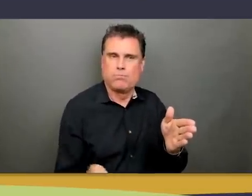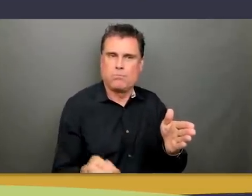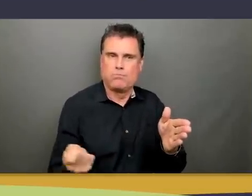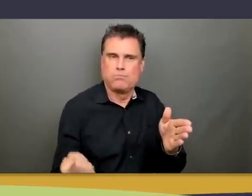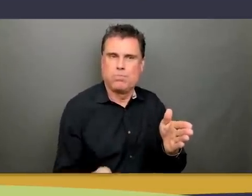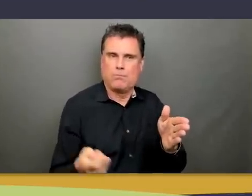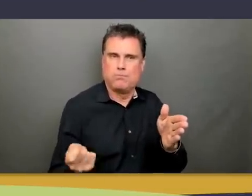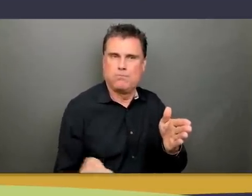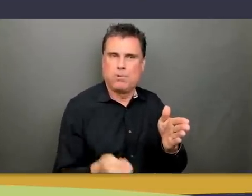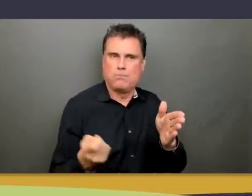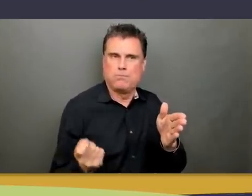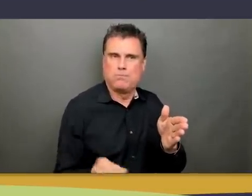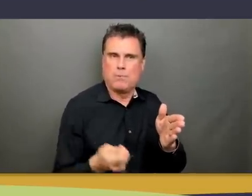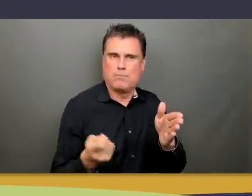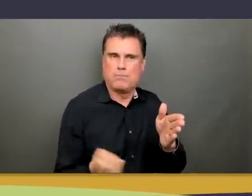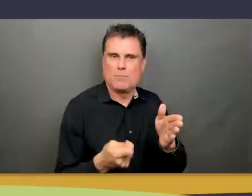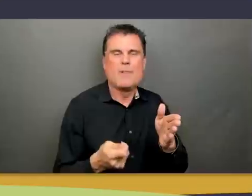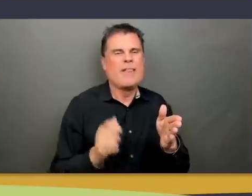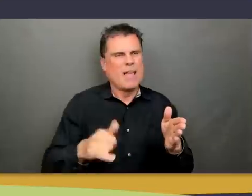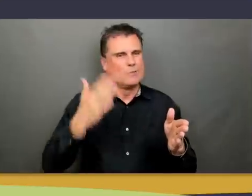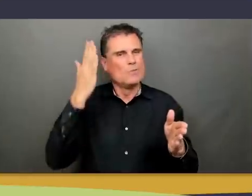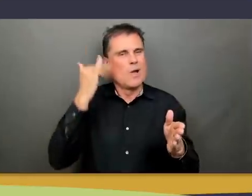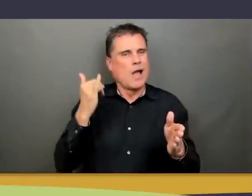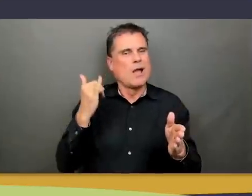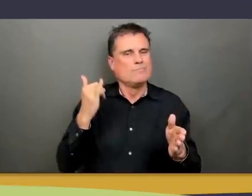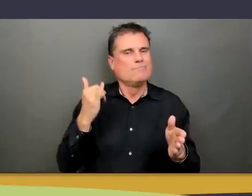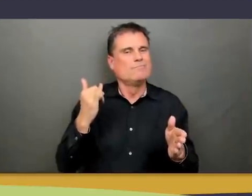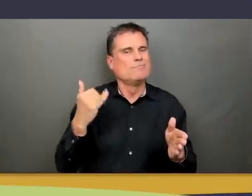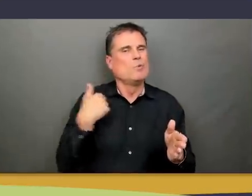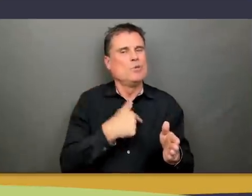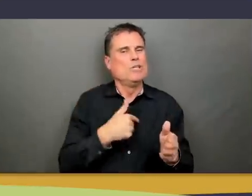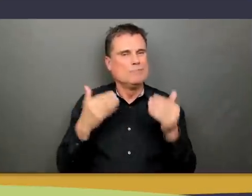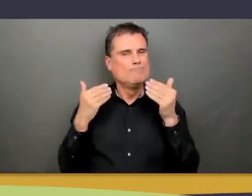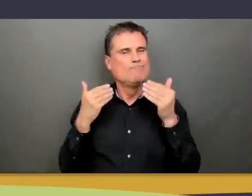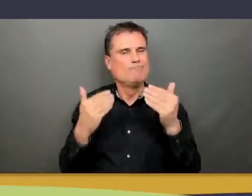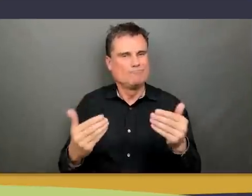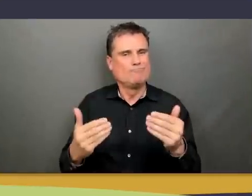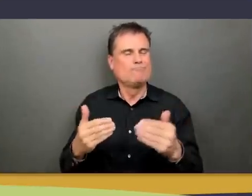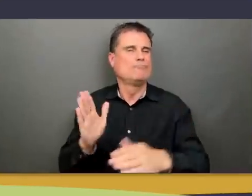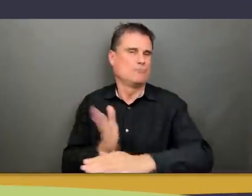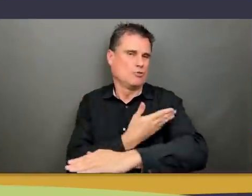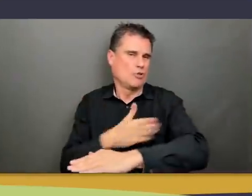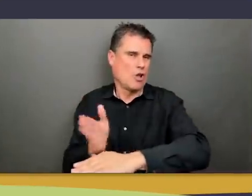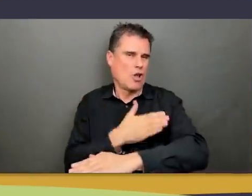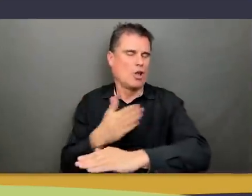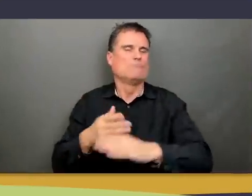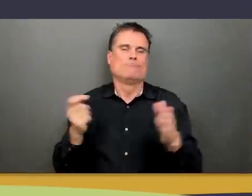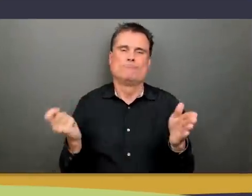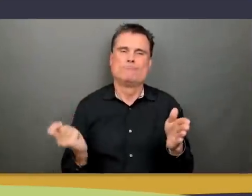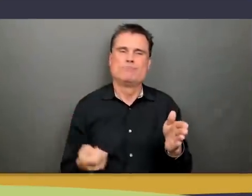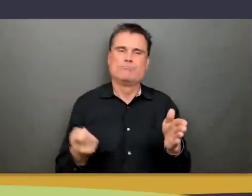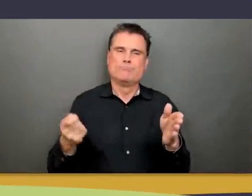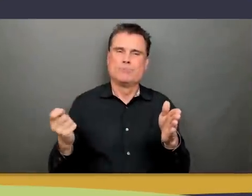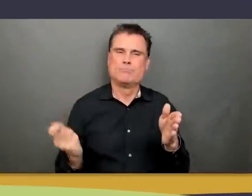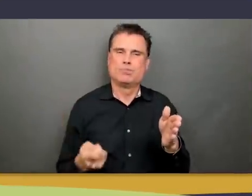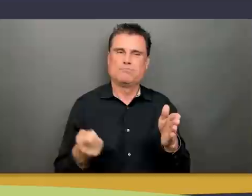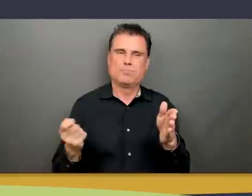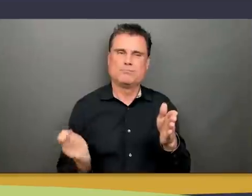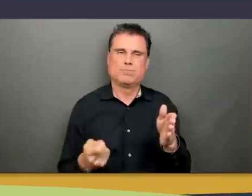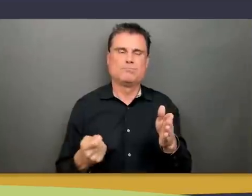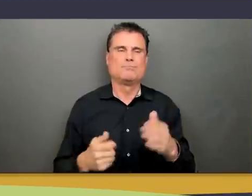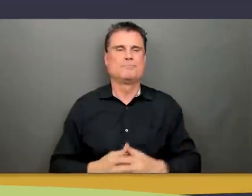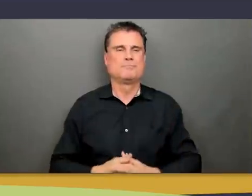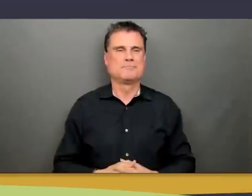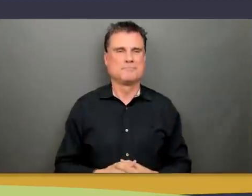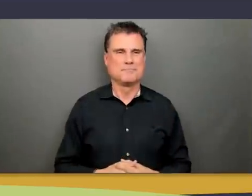here. This is why you sit here. And we want to honor you, but also brush you off. The song that I'm going to share with you today, it's a song that came to me. It's